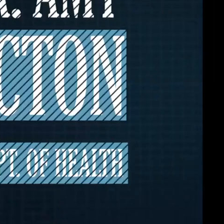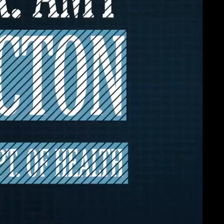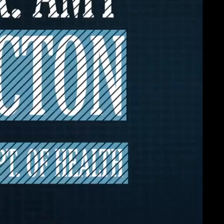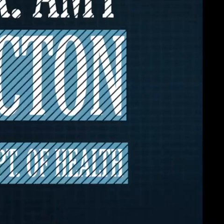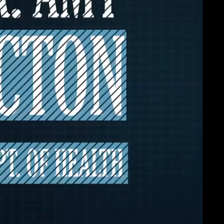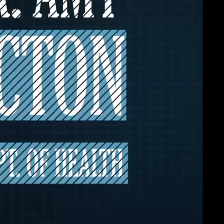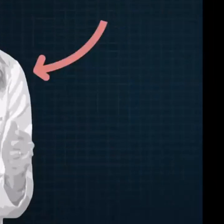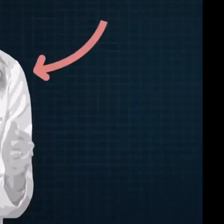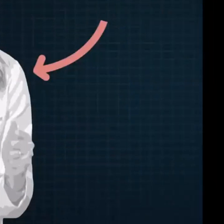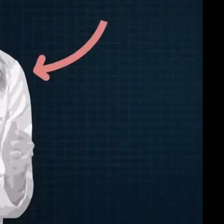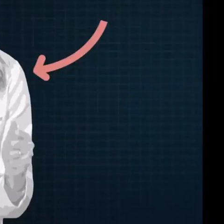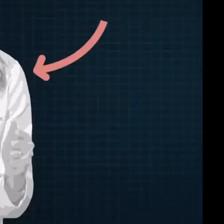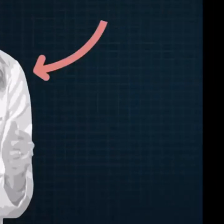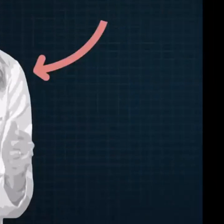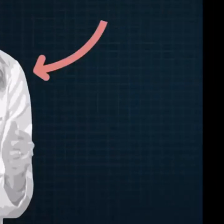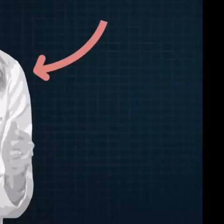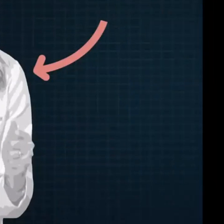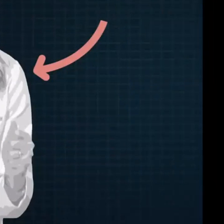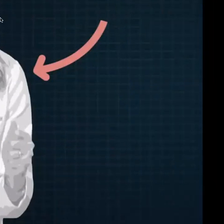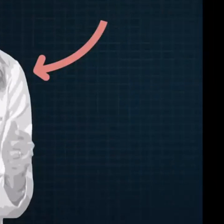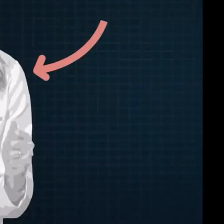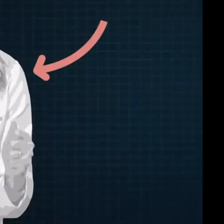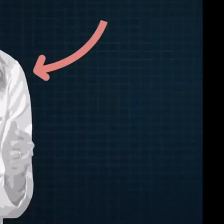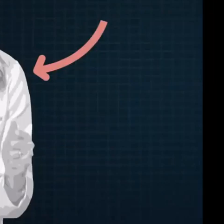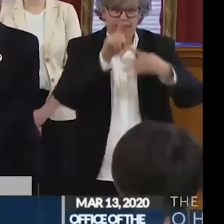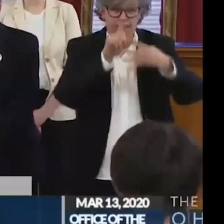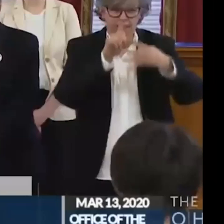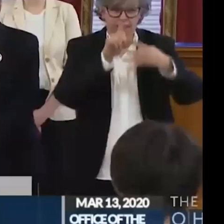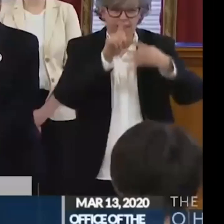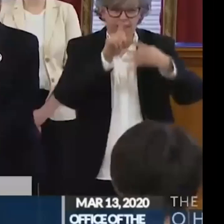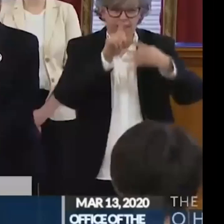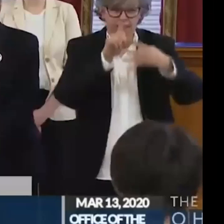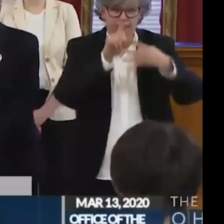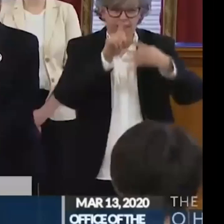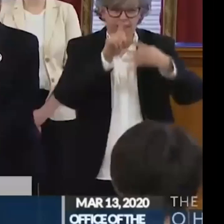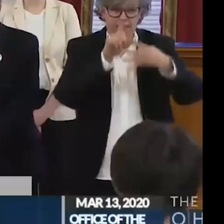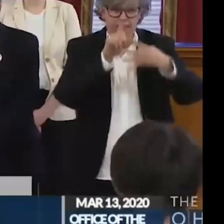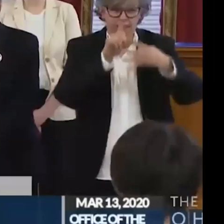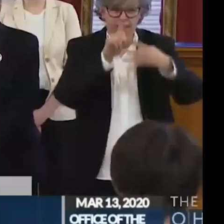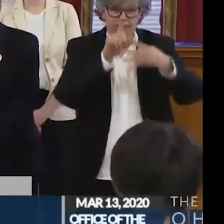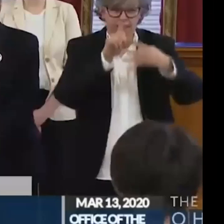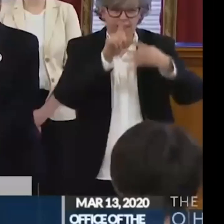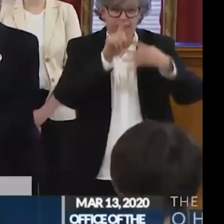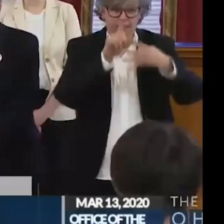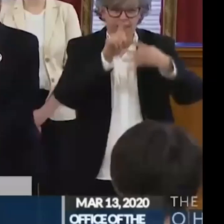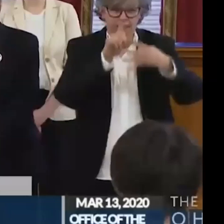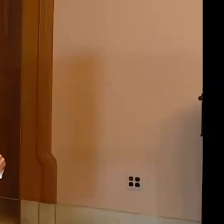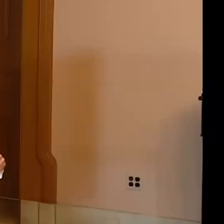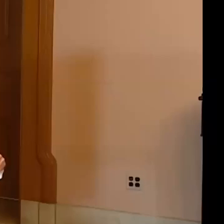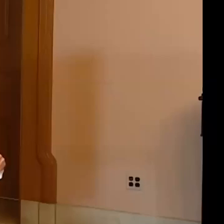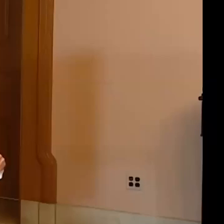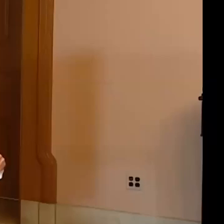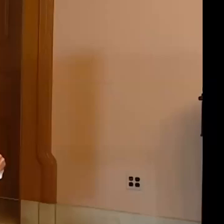Should we try one more time and then we'll move on and I'll cover her points? Sure. Yeah, Courage, just let us know if